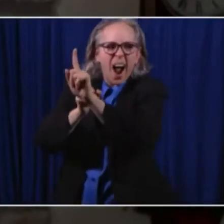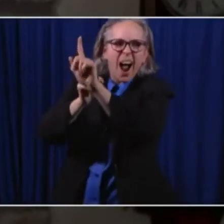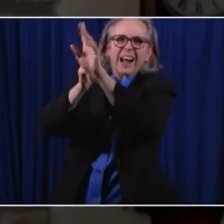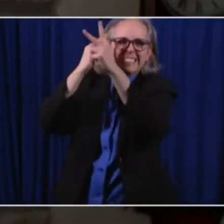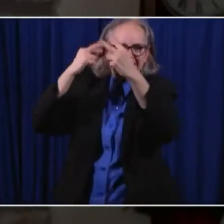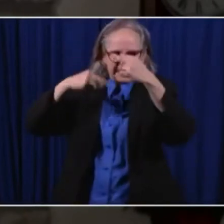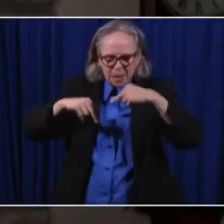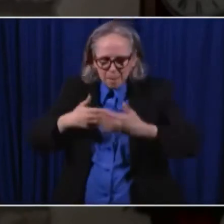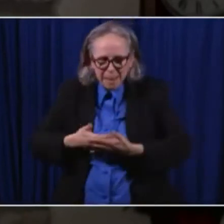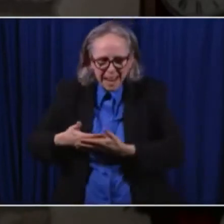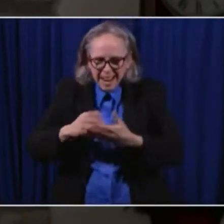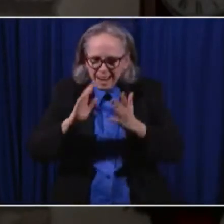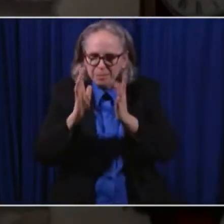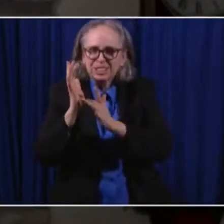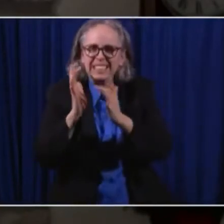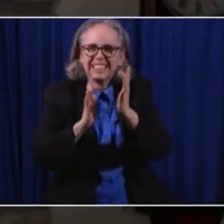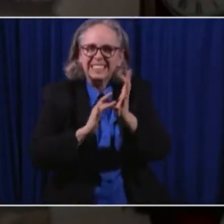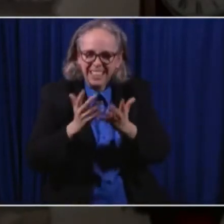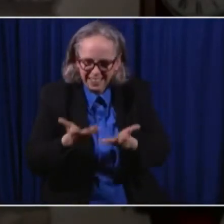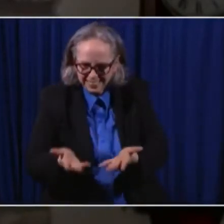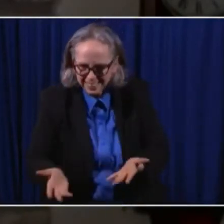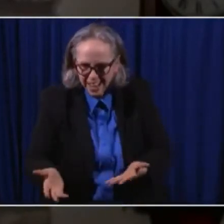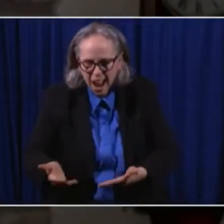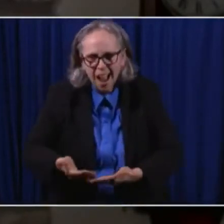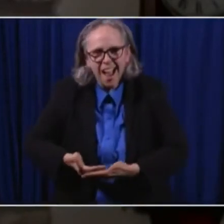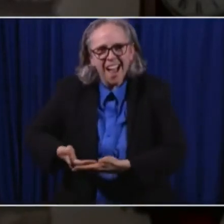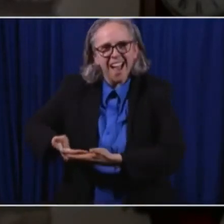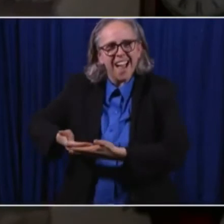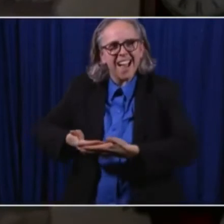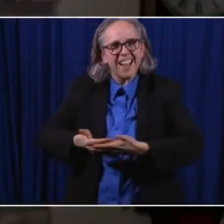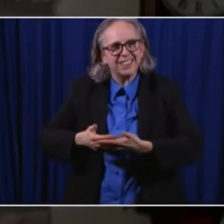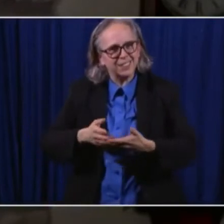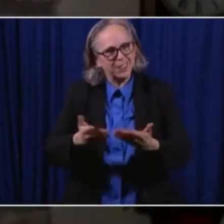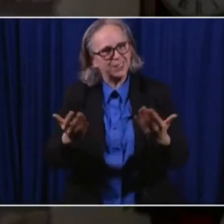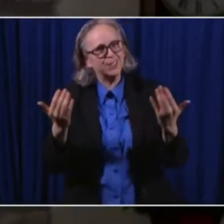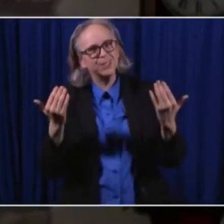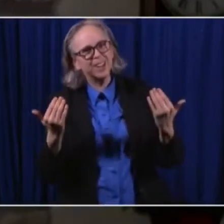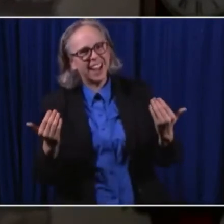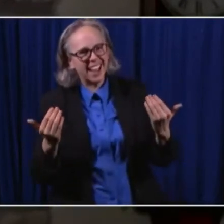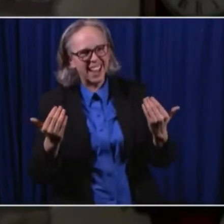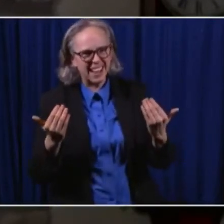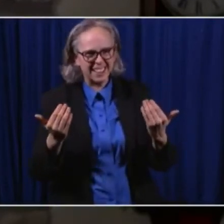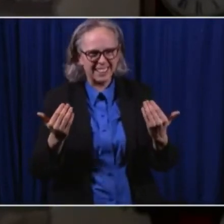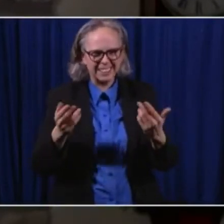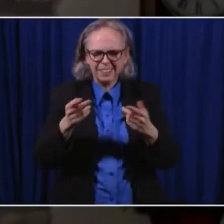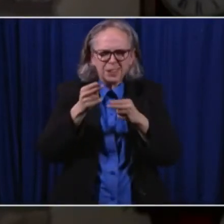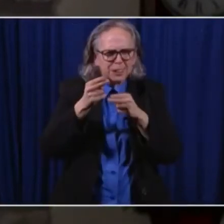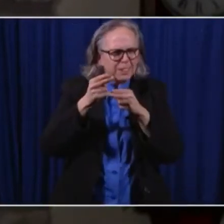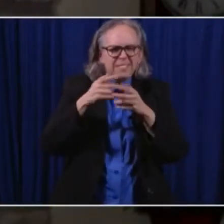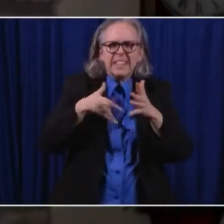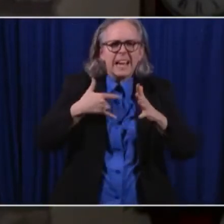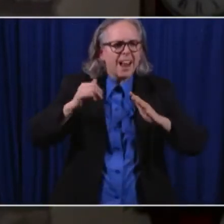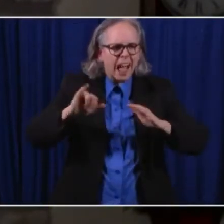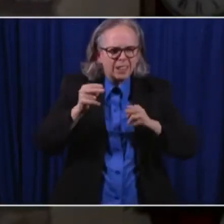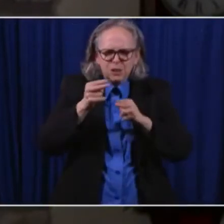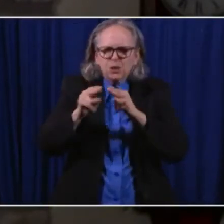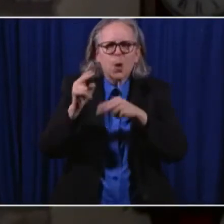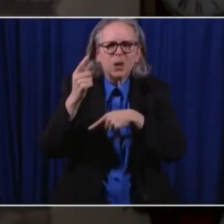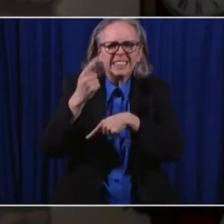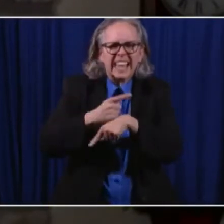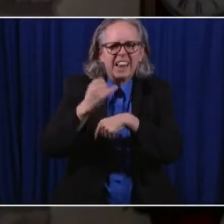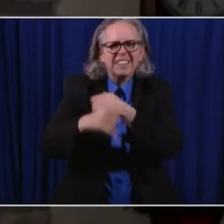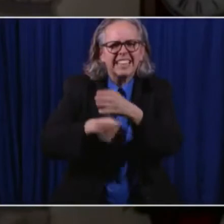today, shortest day of the year, the day when we all know that moving forward, the light of each day will get longer. My dad,